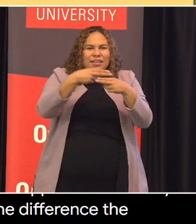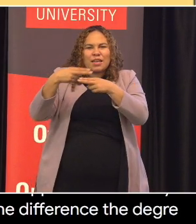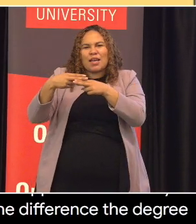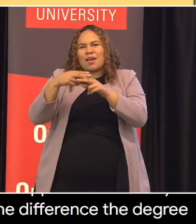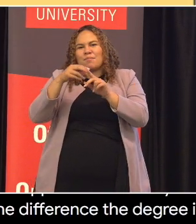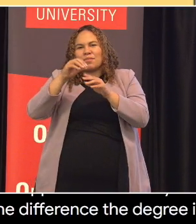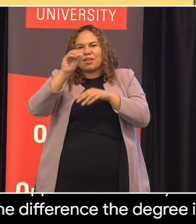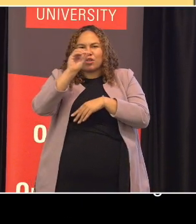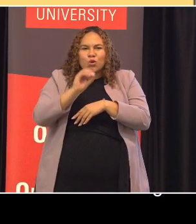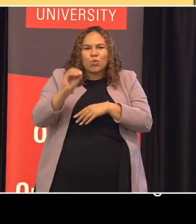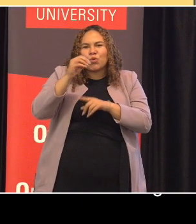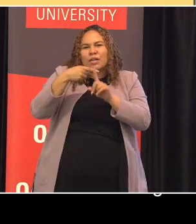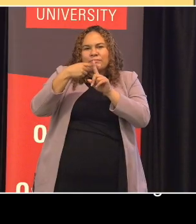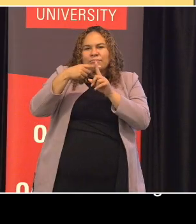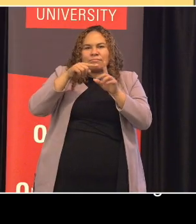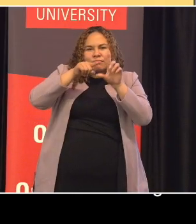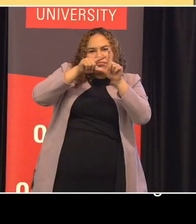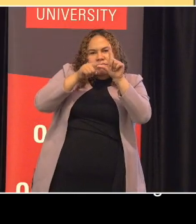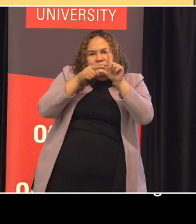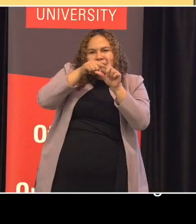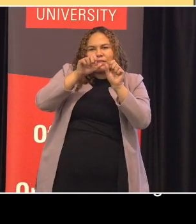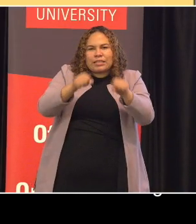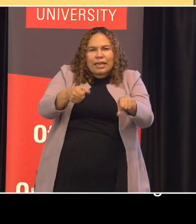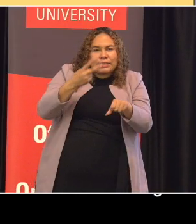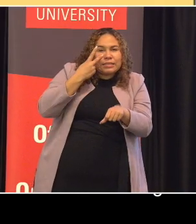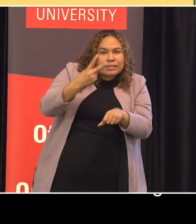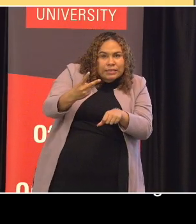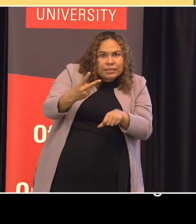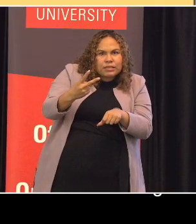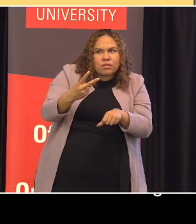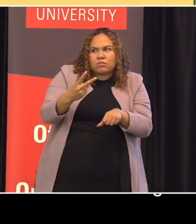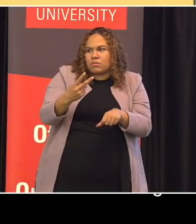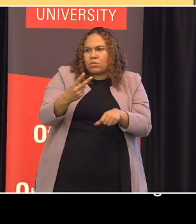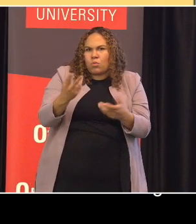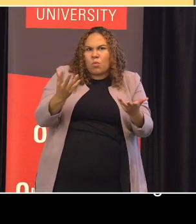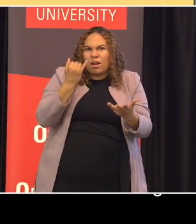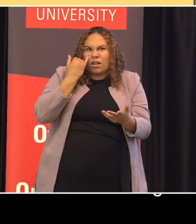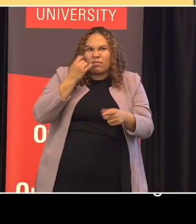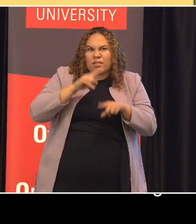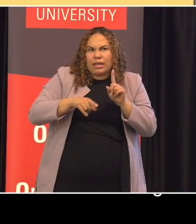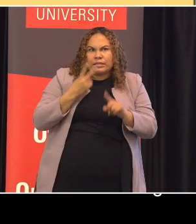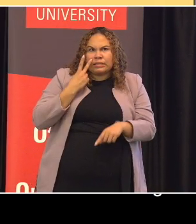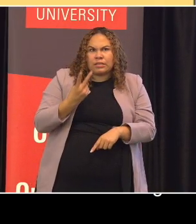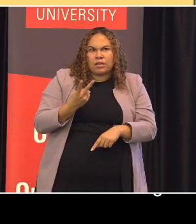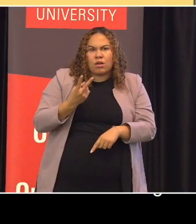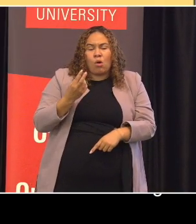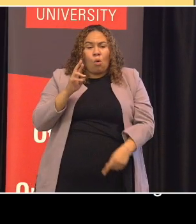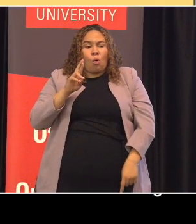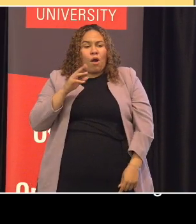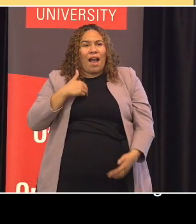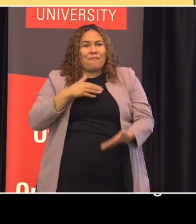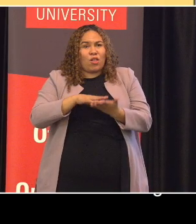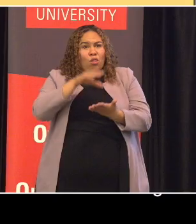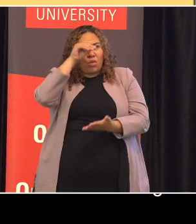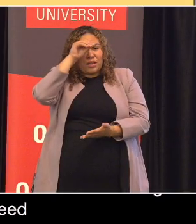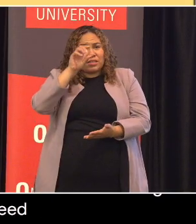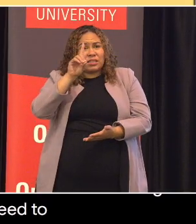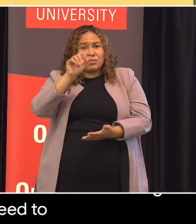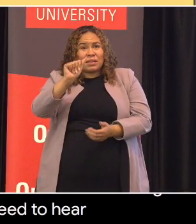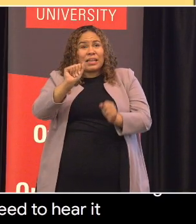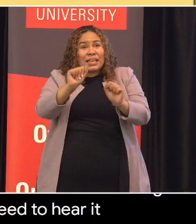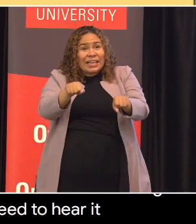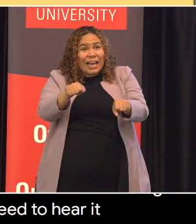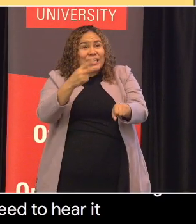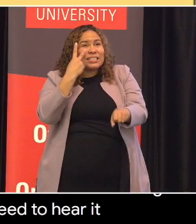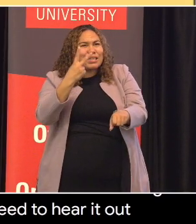degree in the corners. They'd be able to see that. What if I can't see it? Or what if I have a learning disability? I can see it, but I need to hear